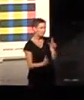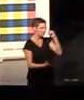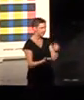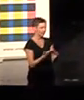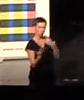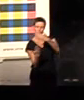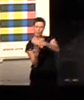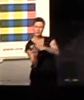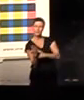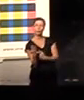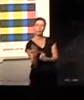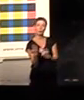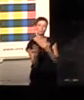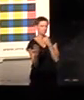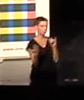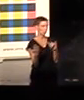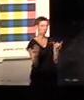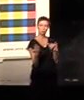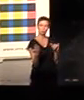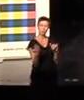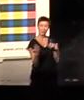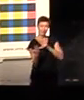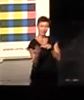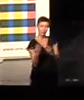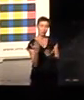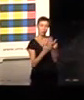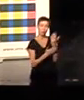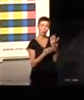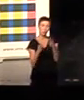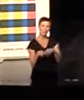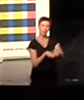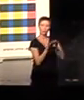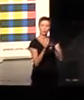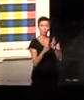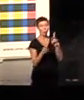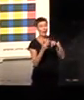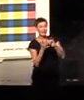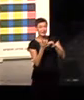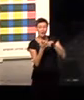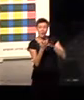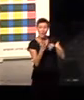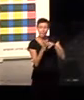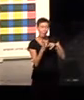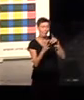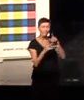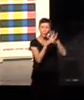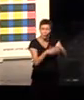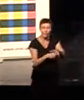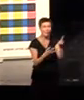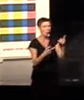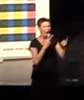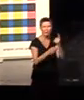criterium en dat is mijn nieuwe nationalism horizon islamofobie ja oh resem or other forms of